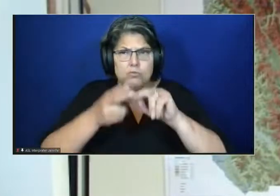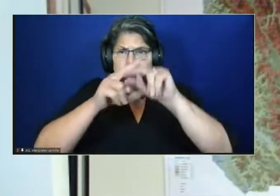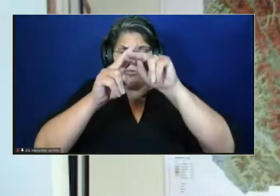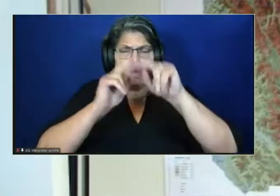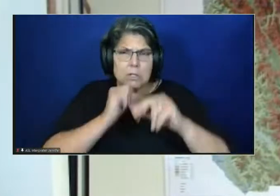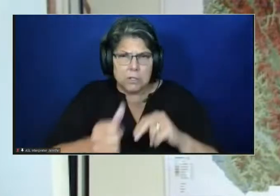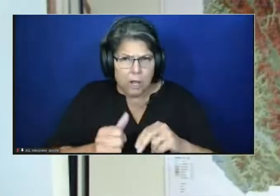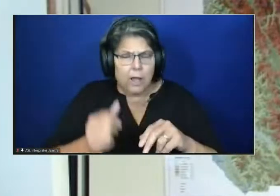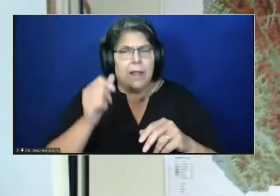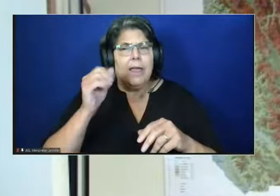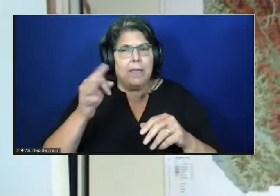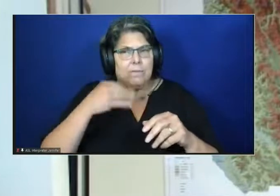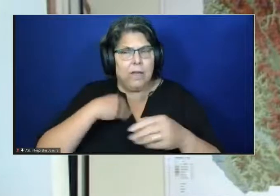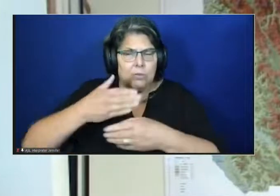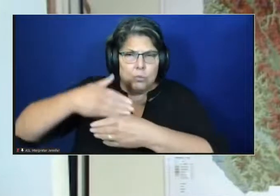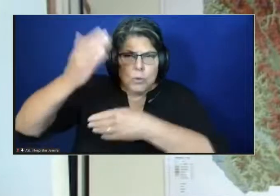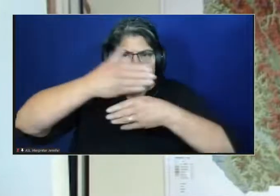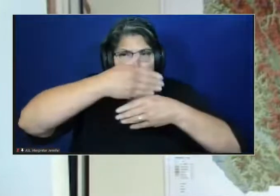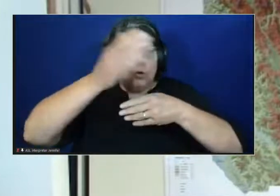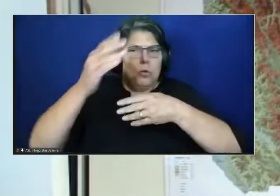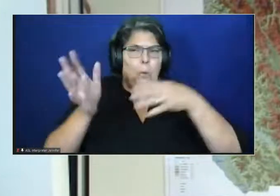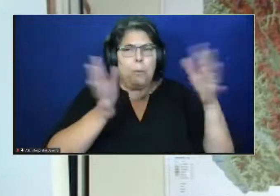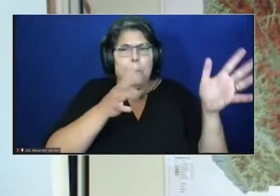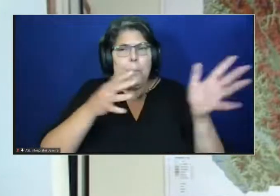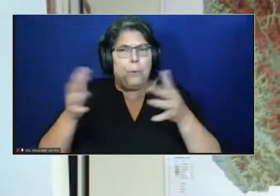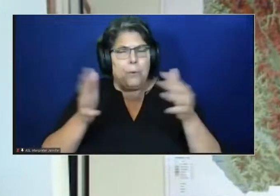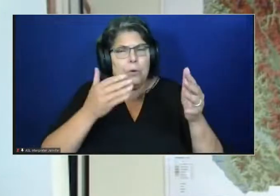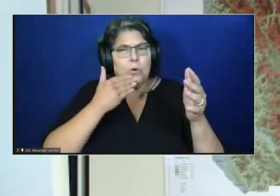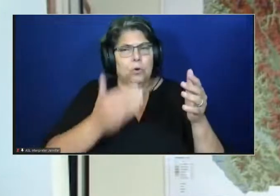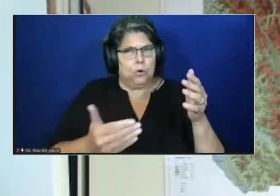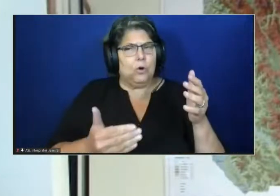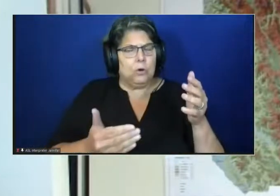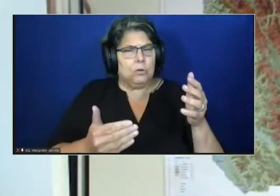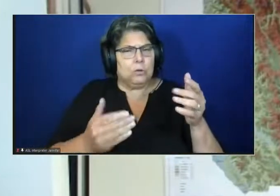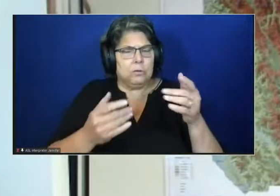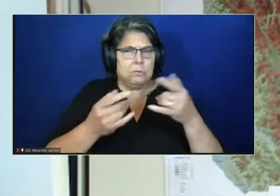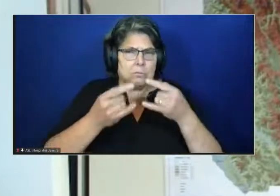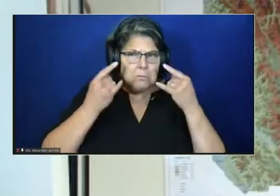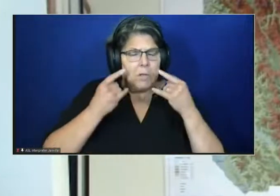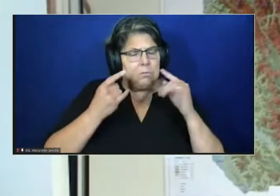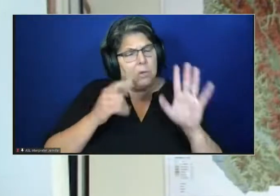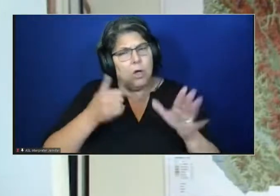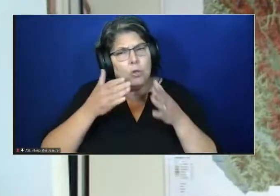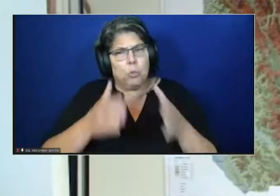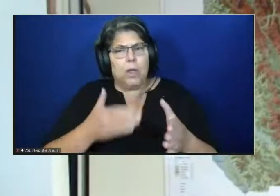good ventilation is another way to keep general viruses at bay.